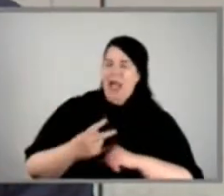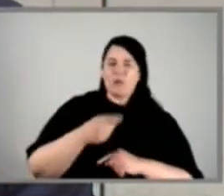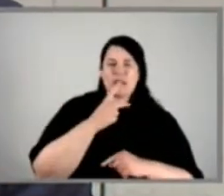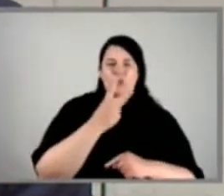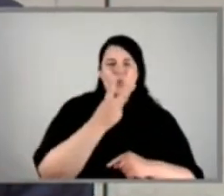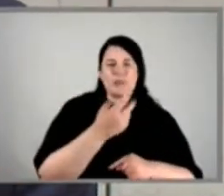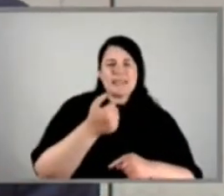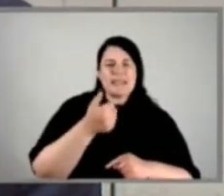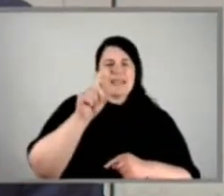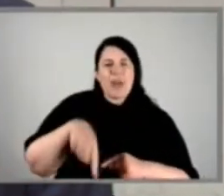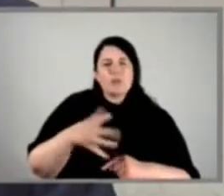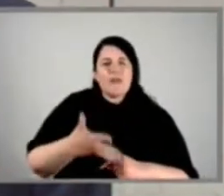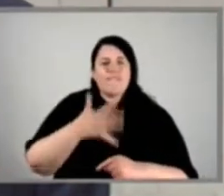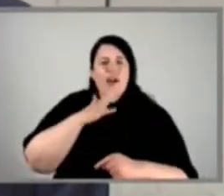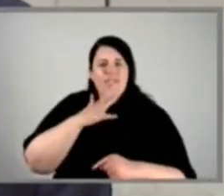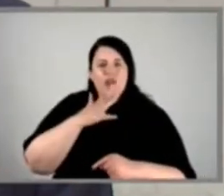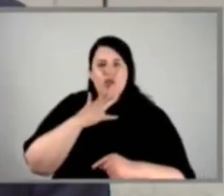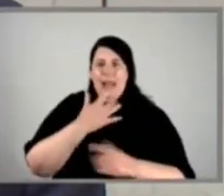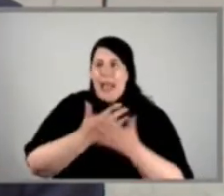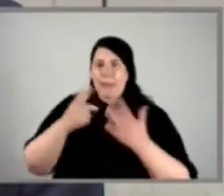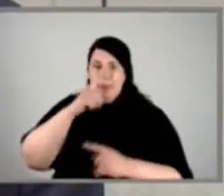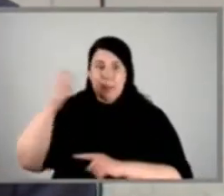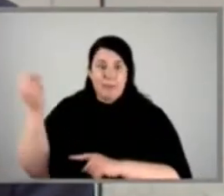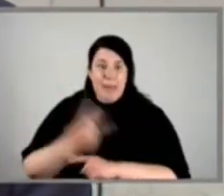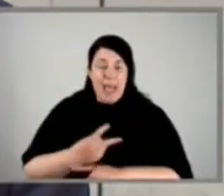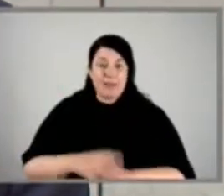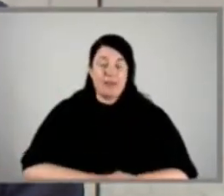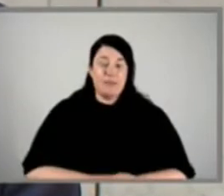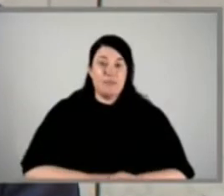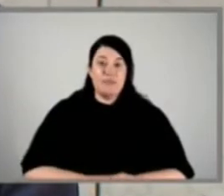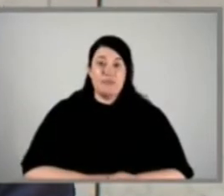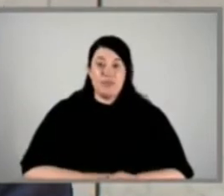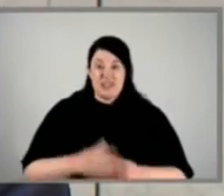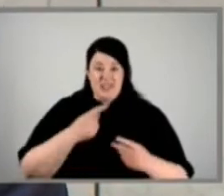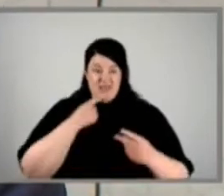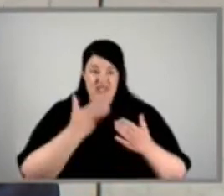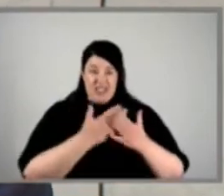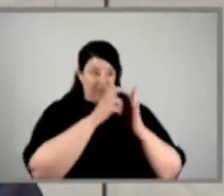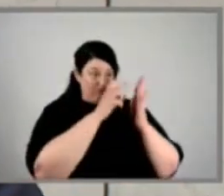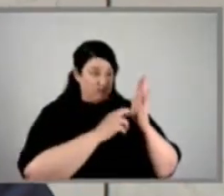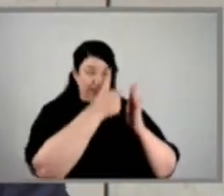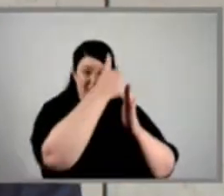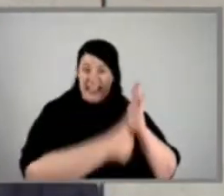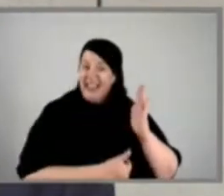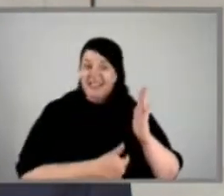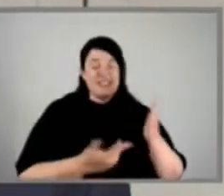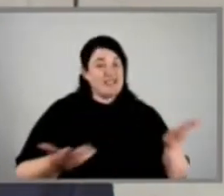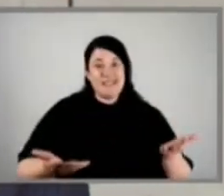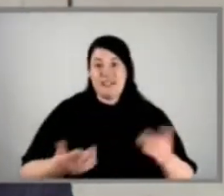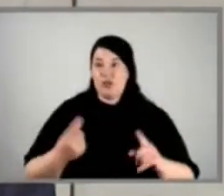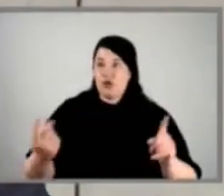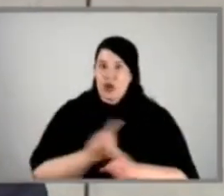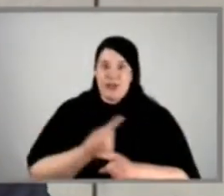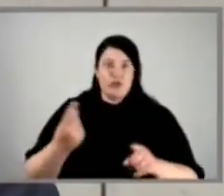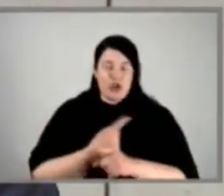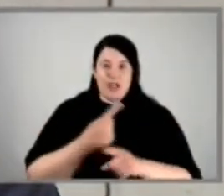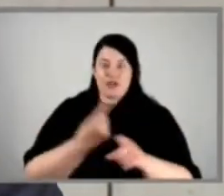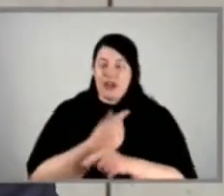26,500 from a couple of months ago? Well, to be honest, it changes very regularly, and I'll be happy to distribute those accurate numbers through my office about